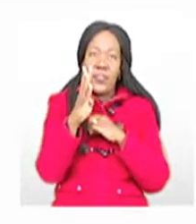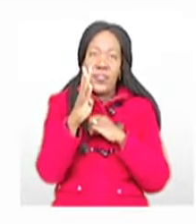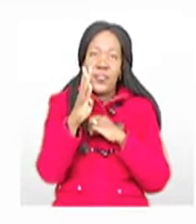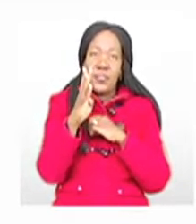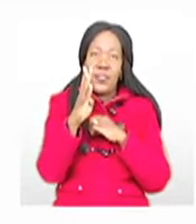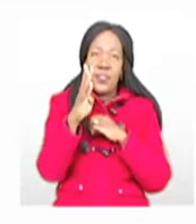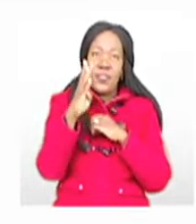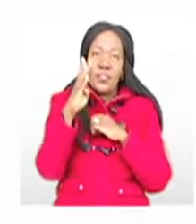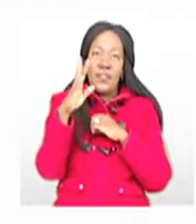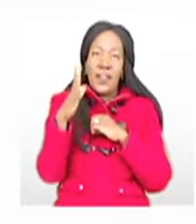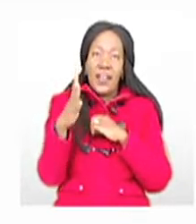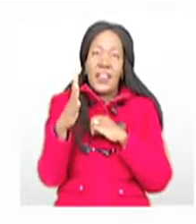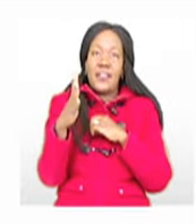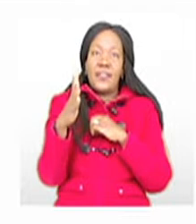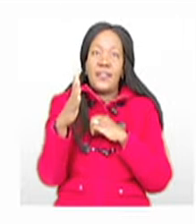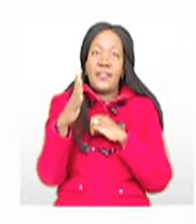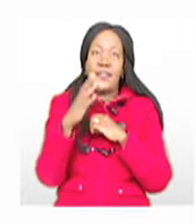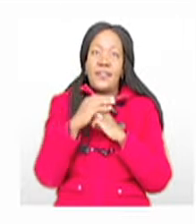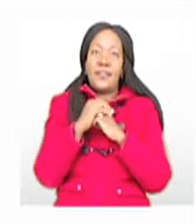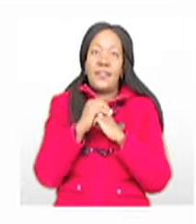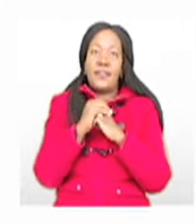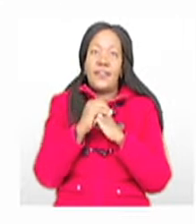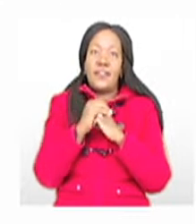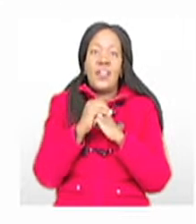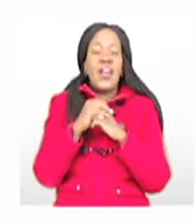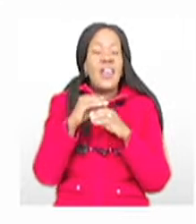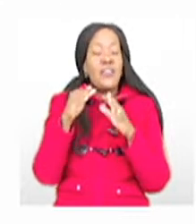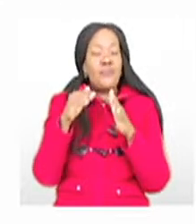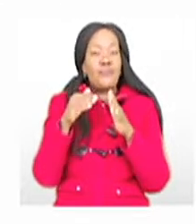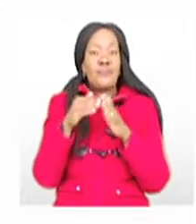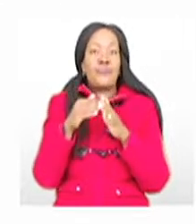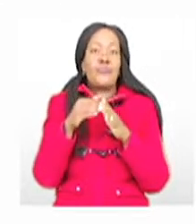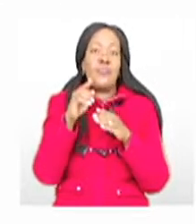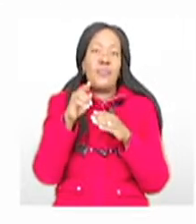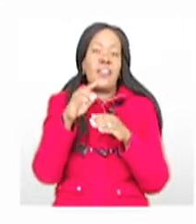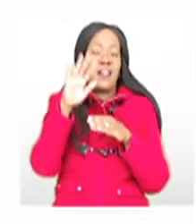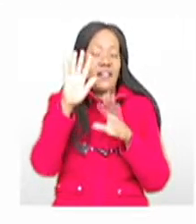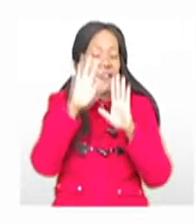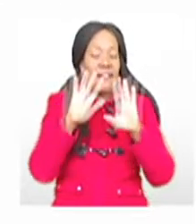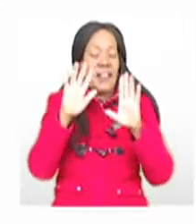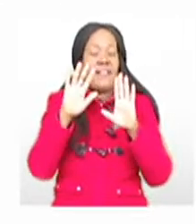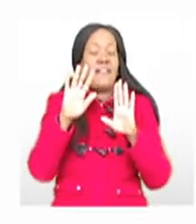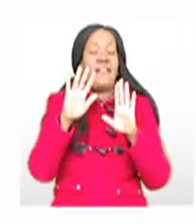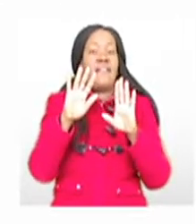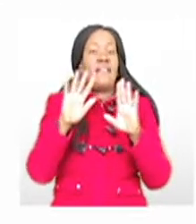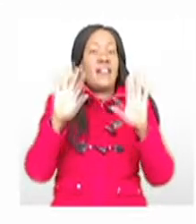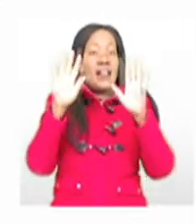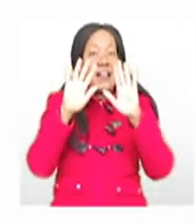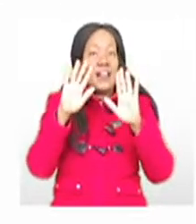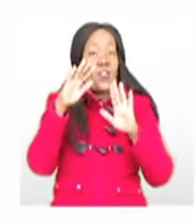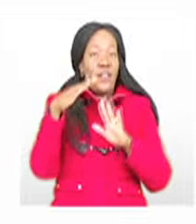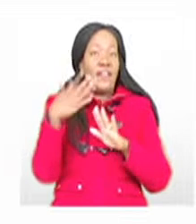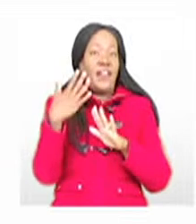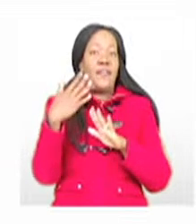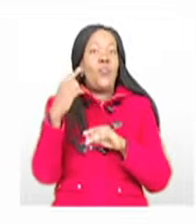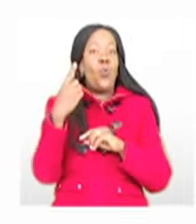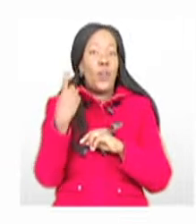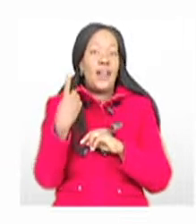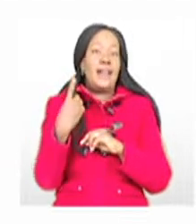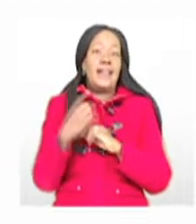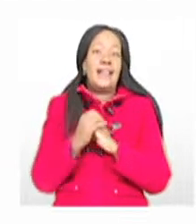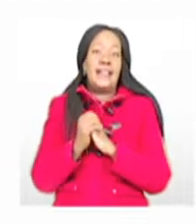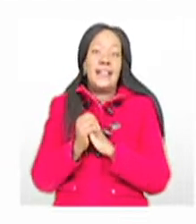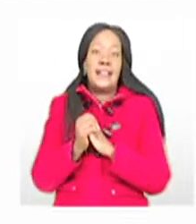4, 5. And you stop right there. Now let's color in 5